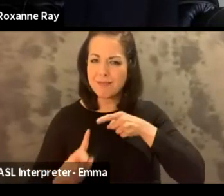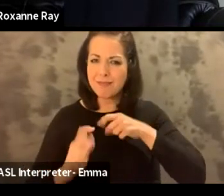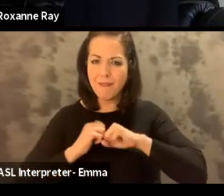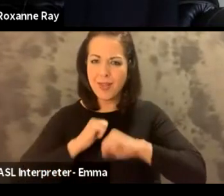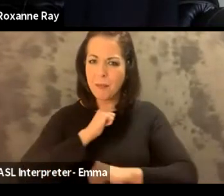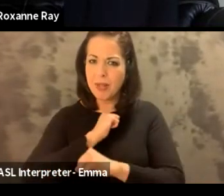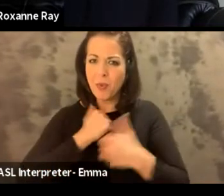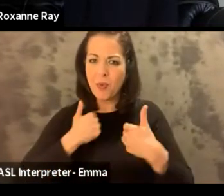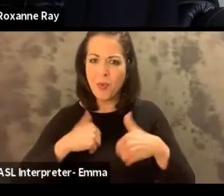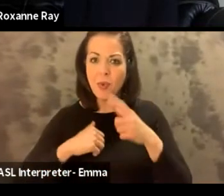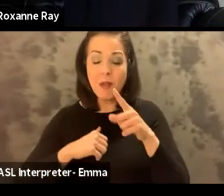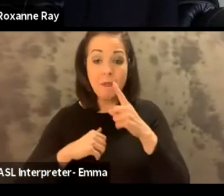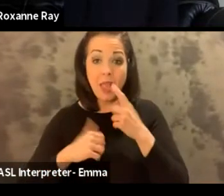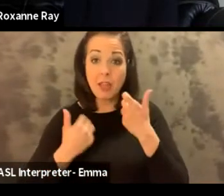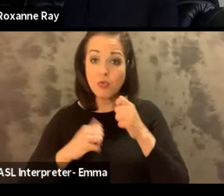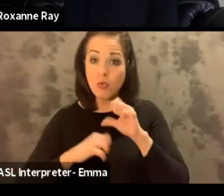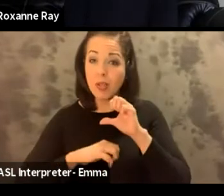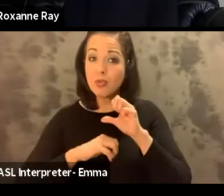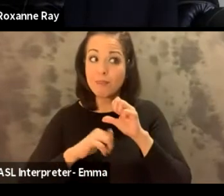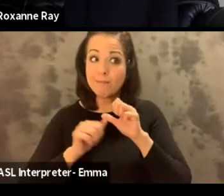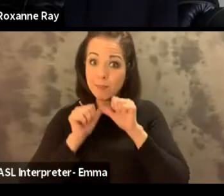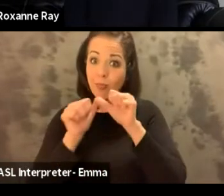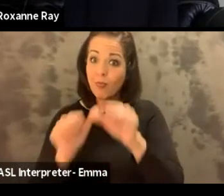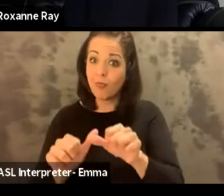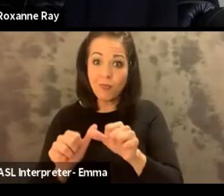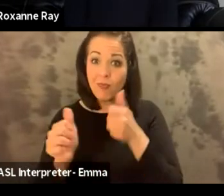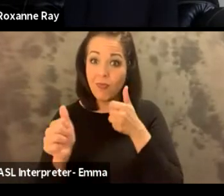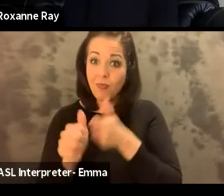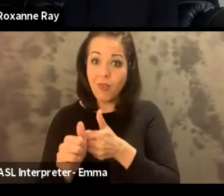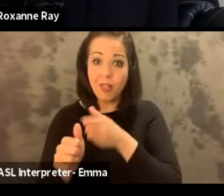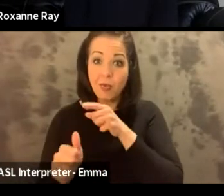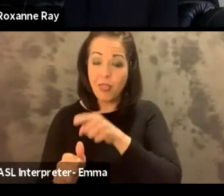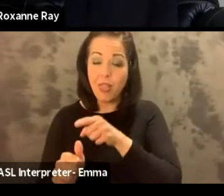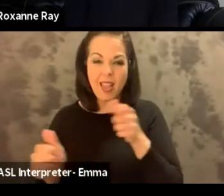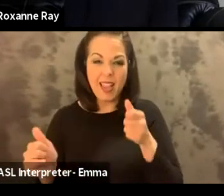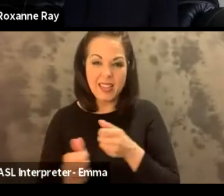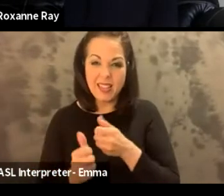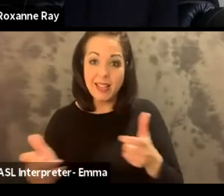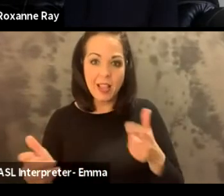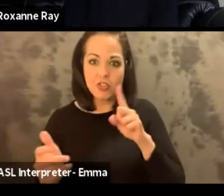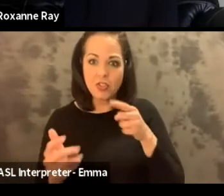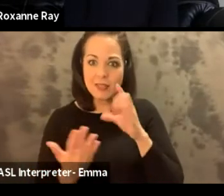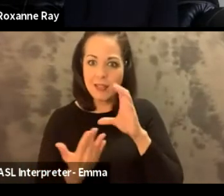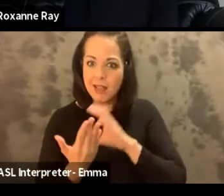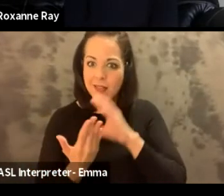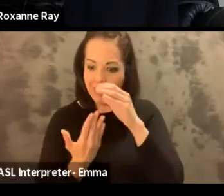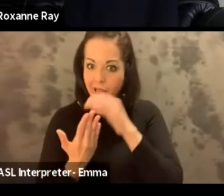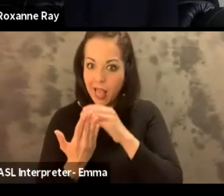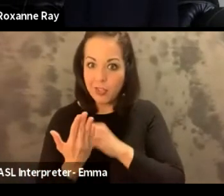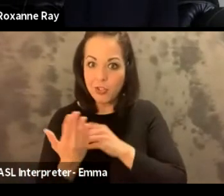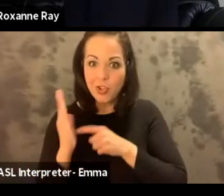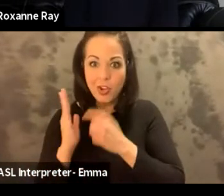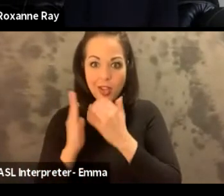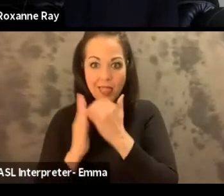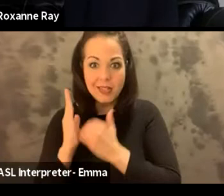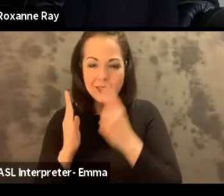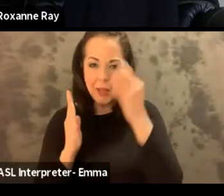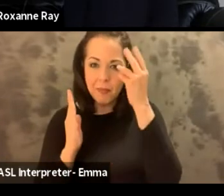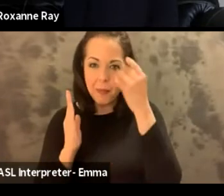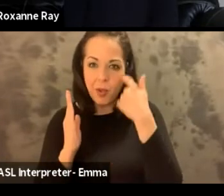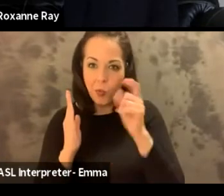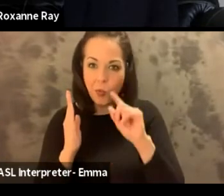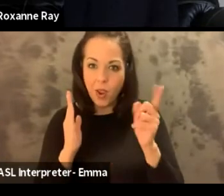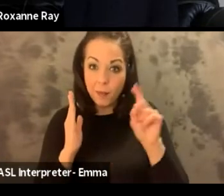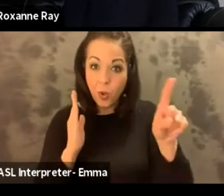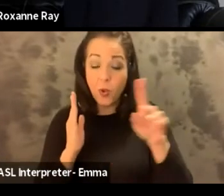I try to go about anything, whether it's just a calendar listing, thinking about where I'm going, but really